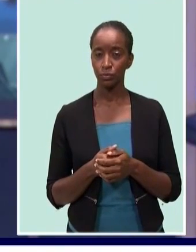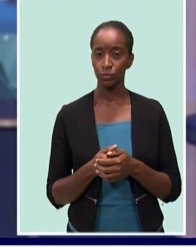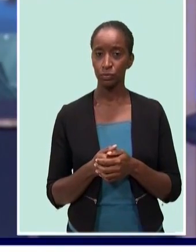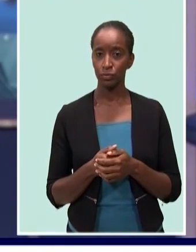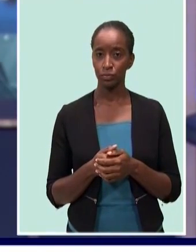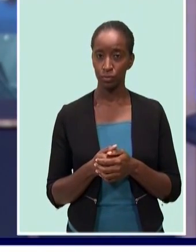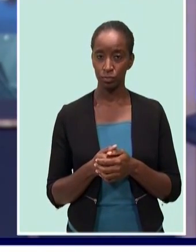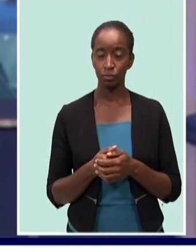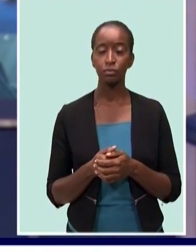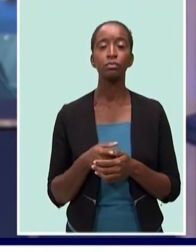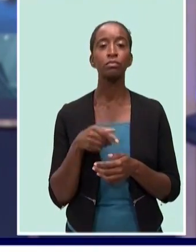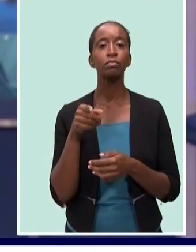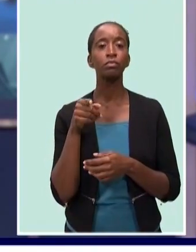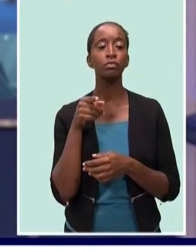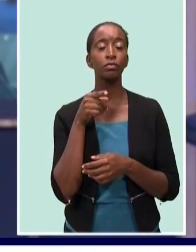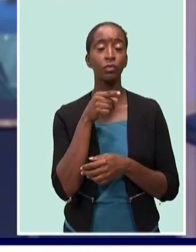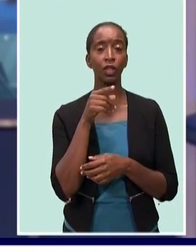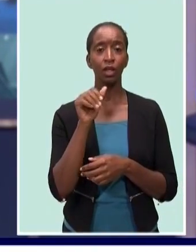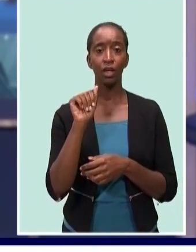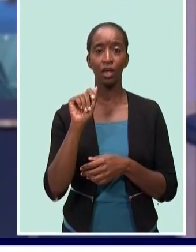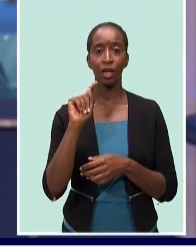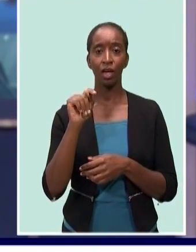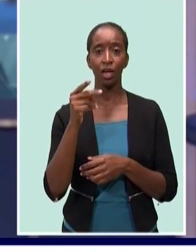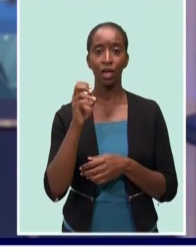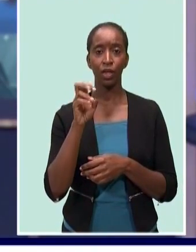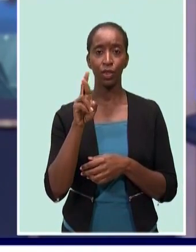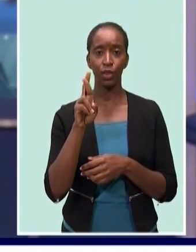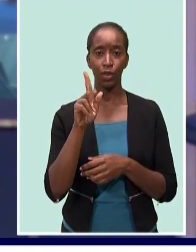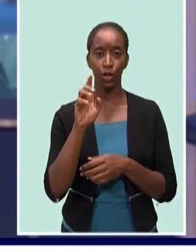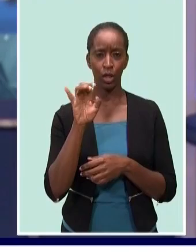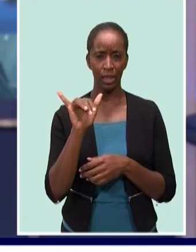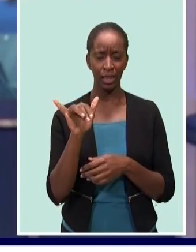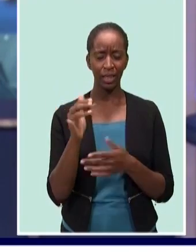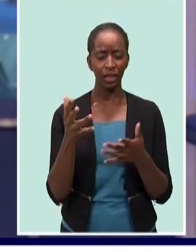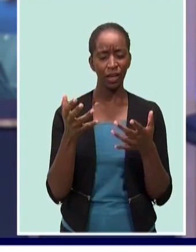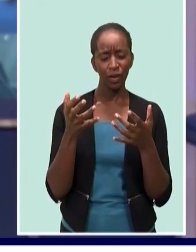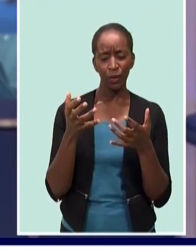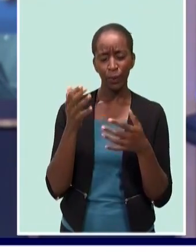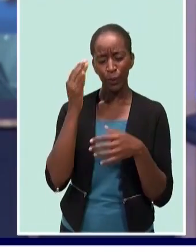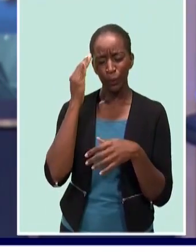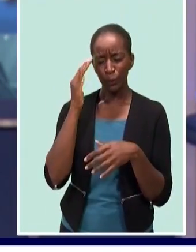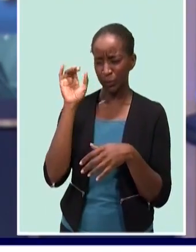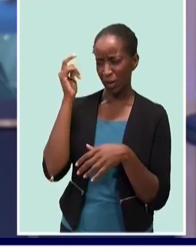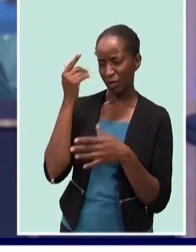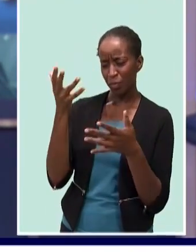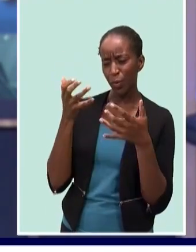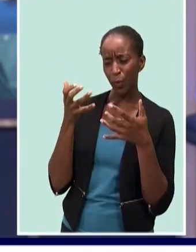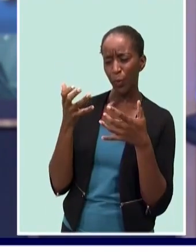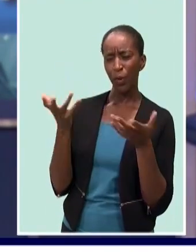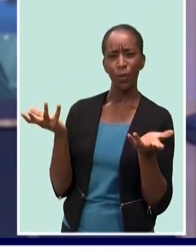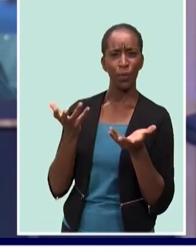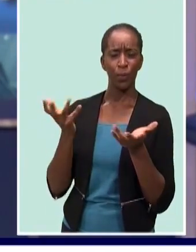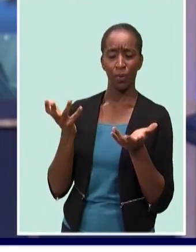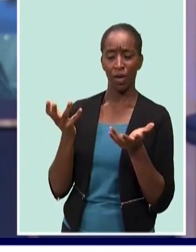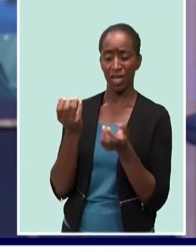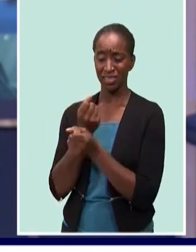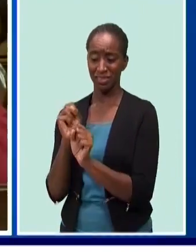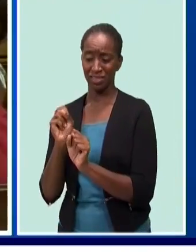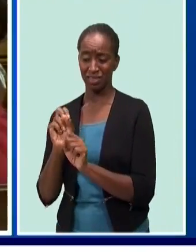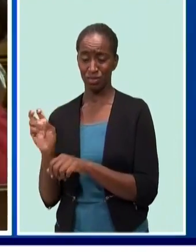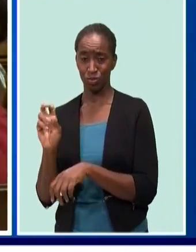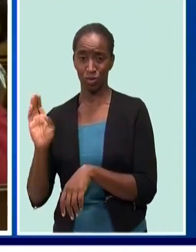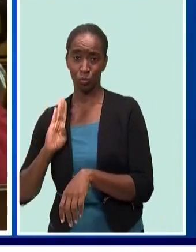Bishop Atherley also questioned whether government was attempting to save the transportation sector or the state-owned entity, the Transport Board.